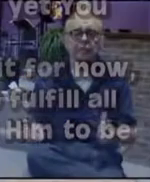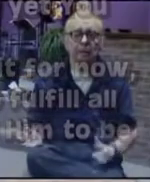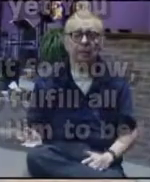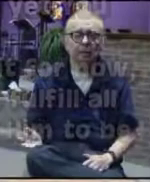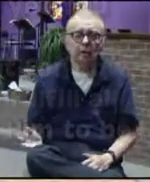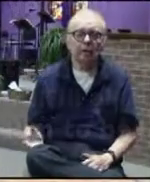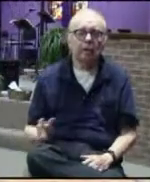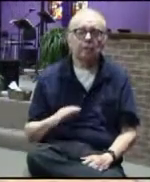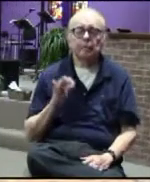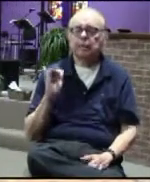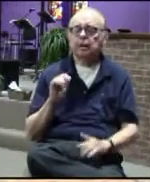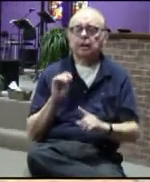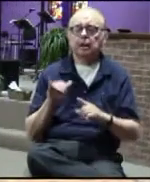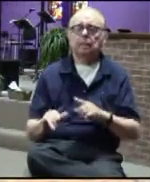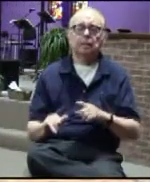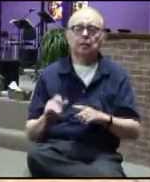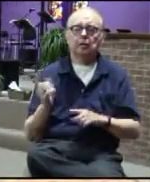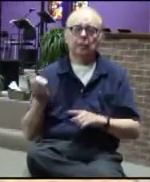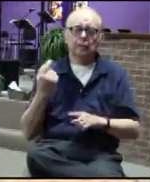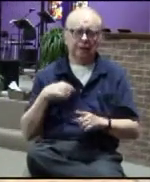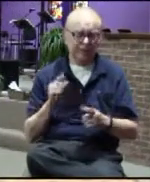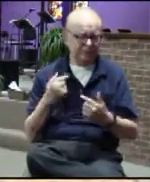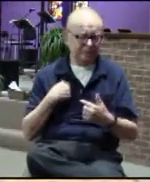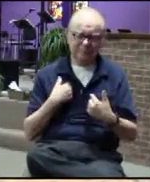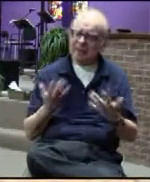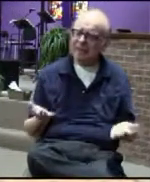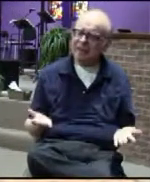And yet. You come to me.